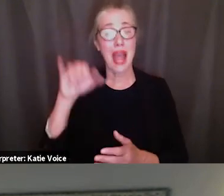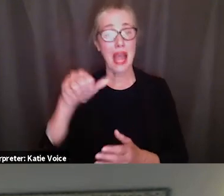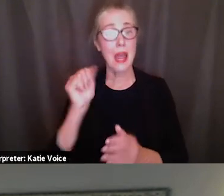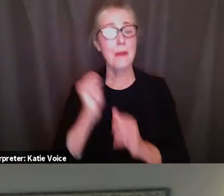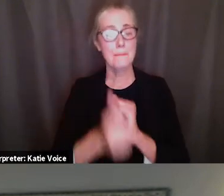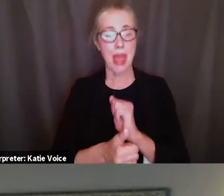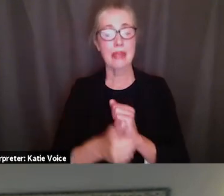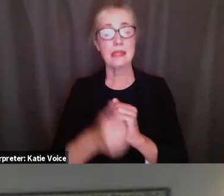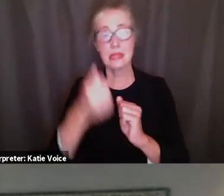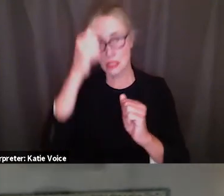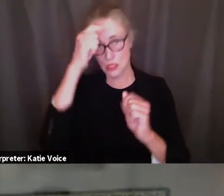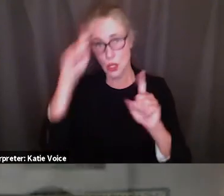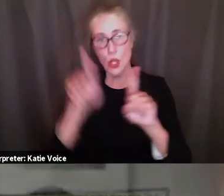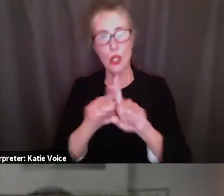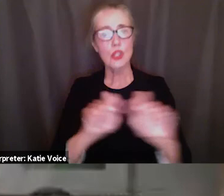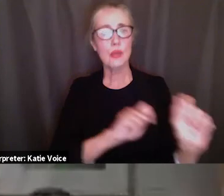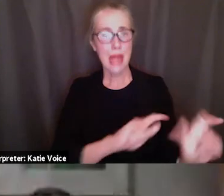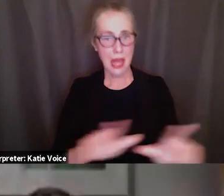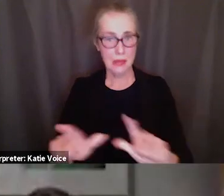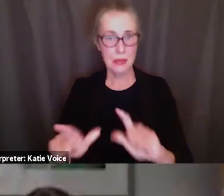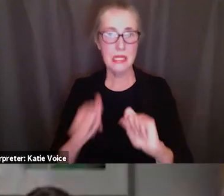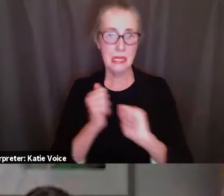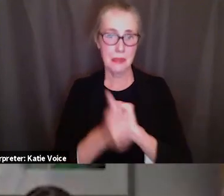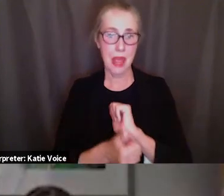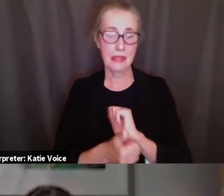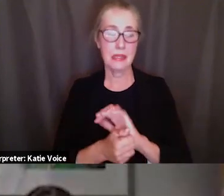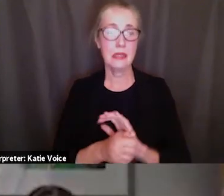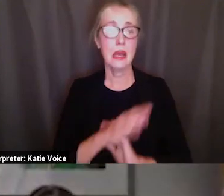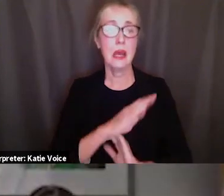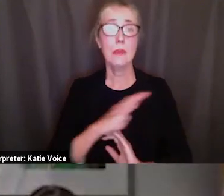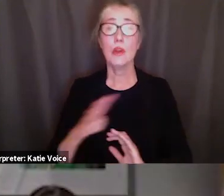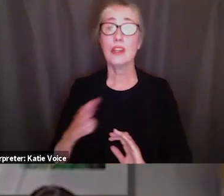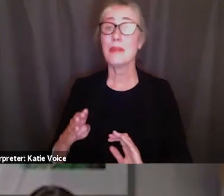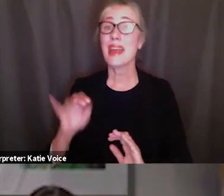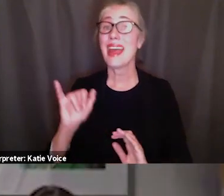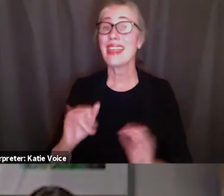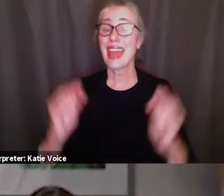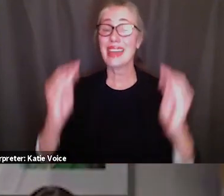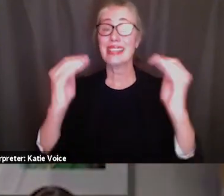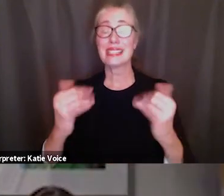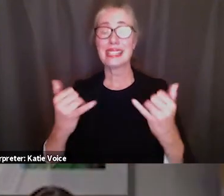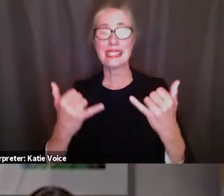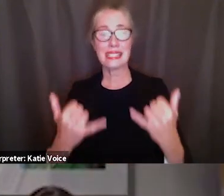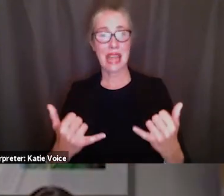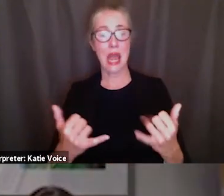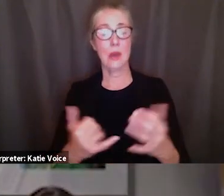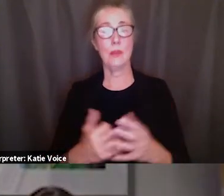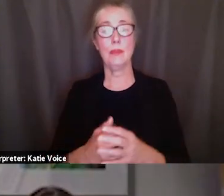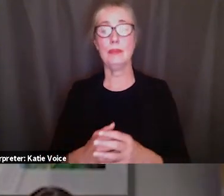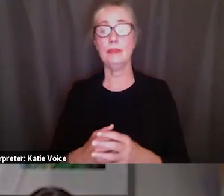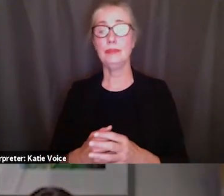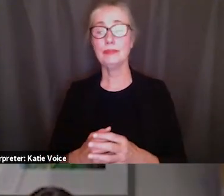passes unanimously. Board members, that takes us on to